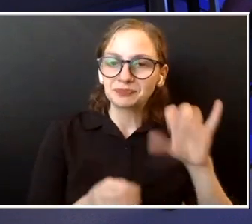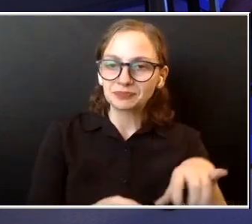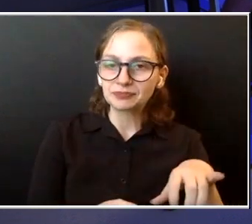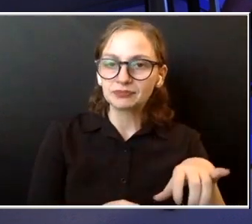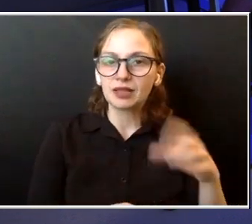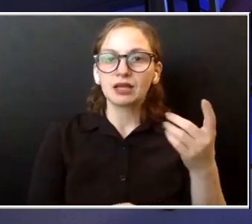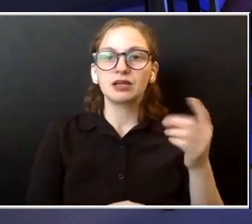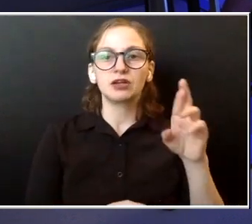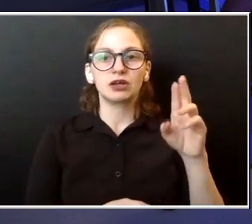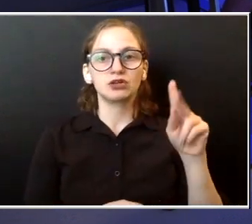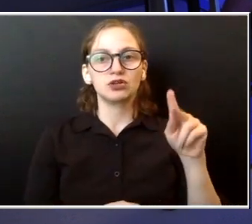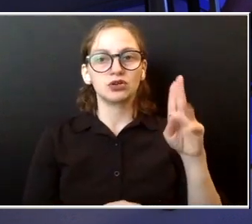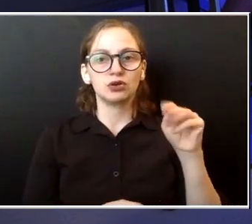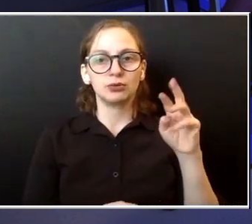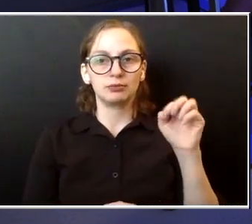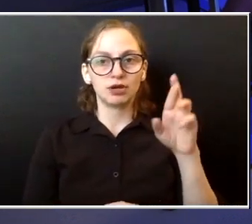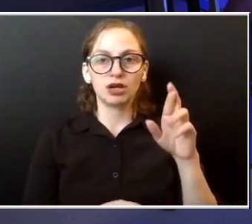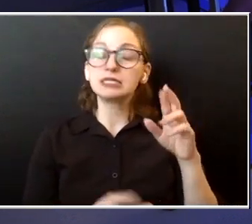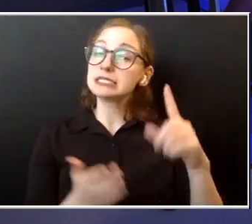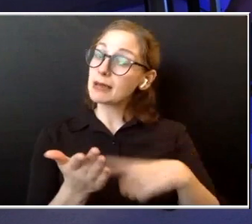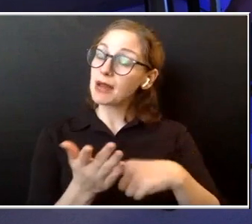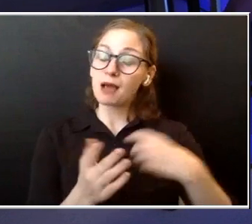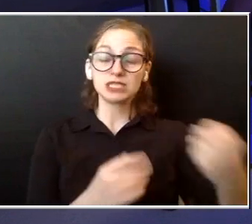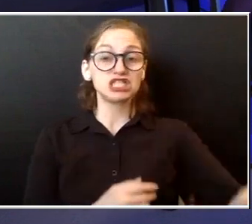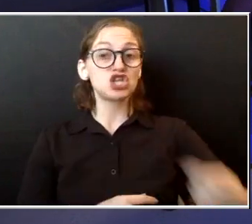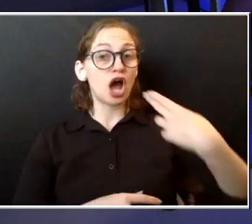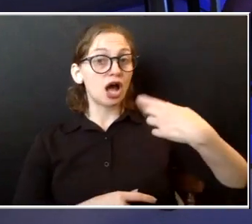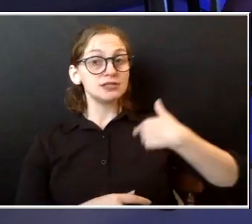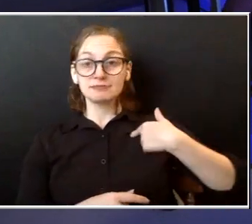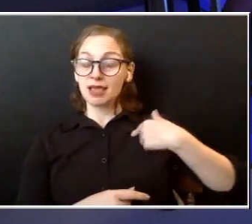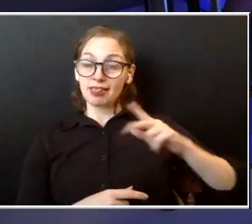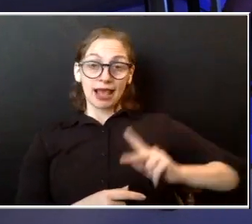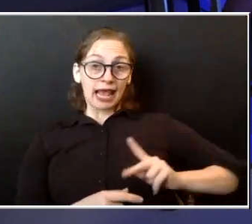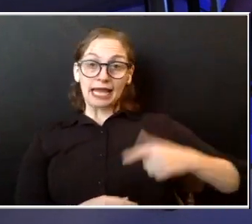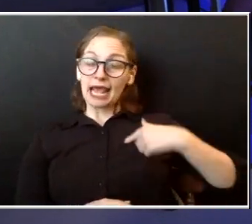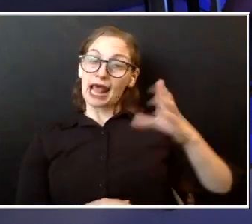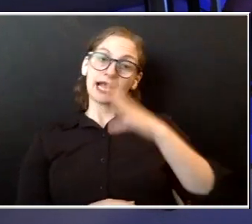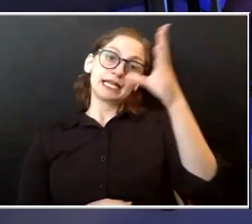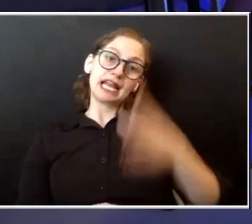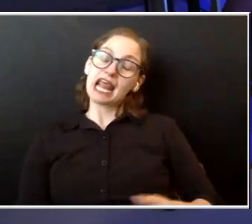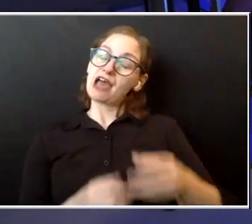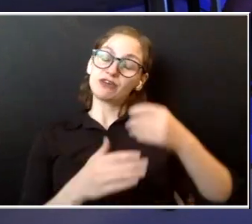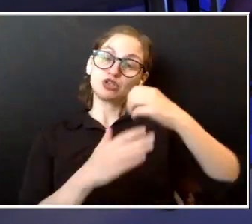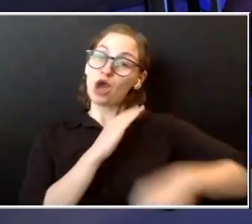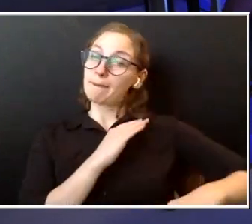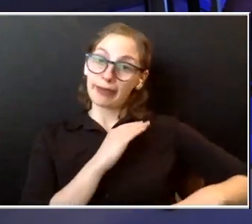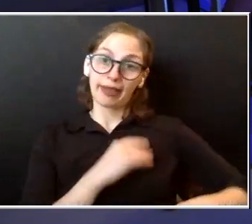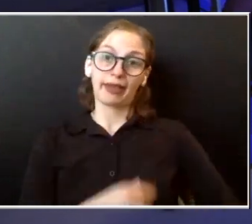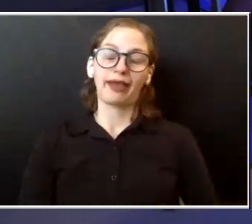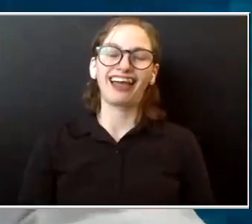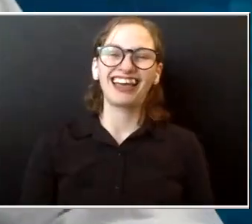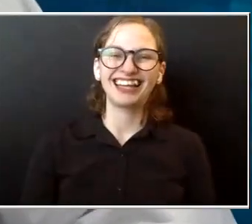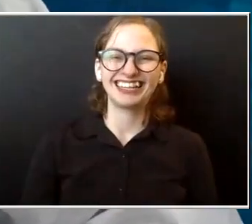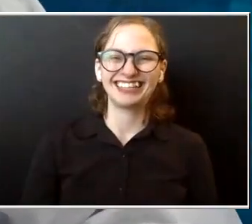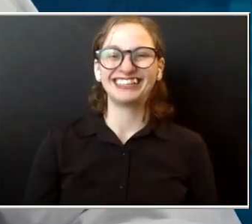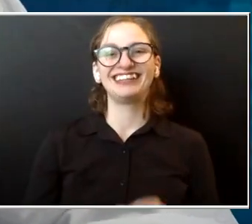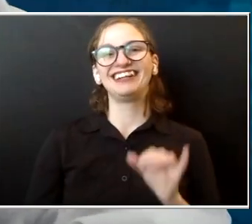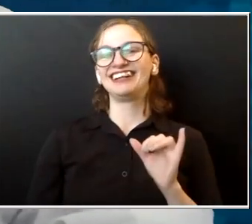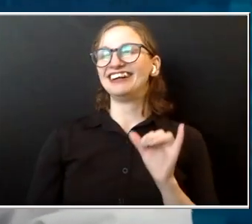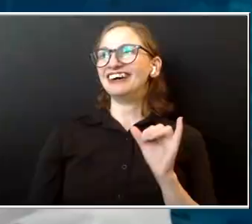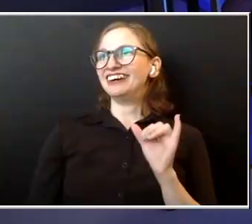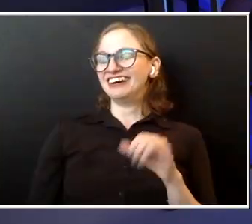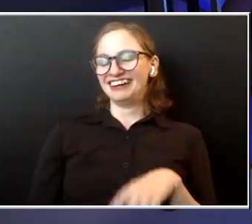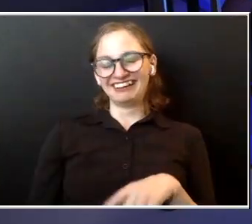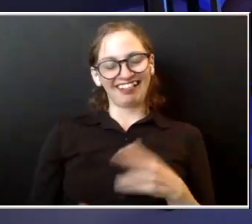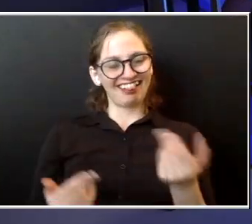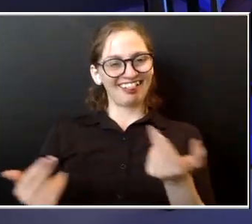kidney, and I've never dropped one. Never dropped one. it? Never All dropped right, it. well, Excellent. clearly we're going to have a visit from some regulatory agency now.